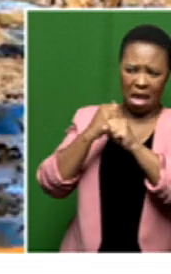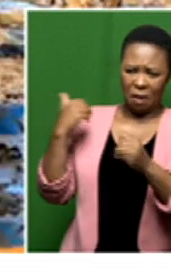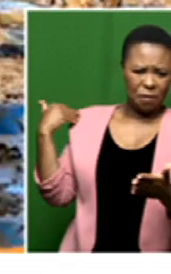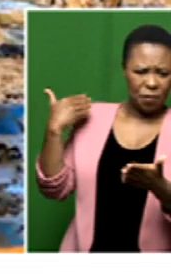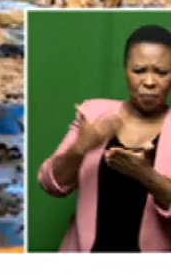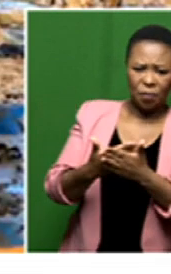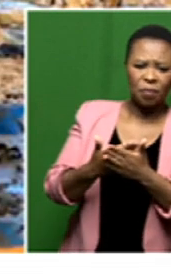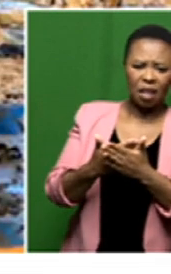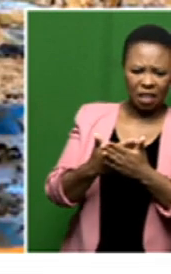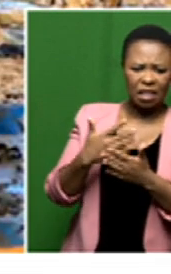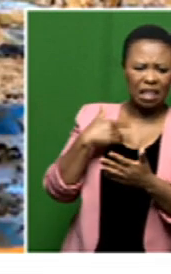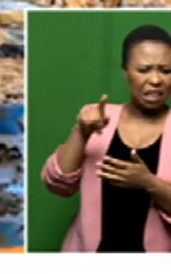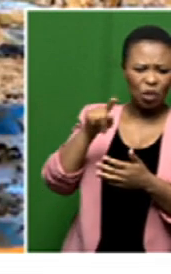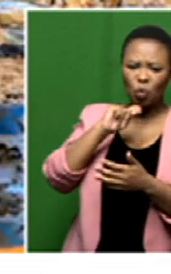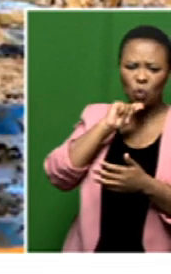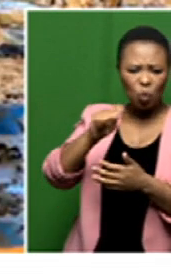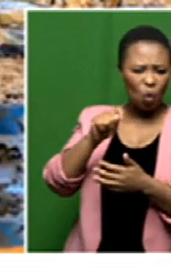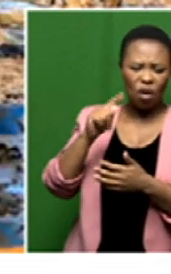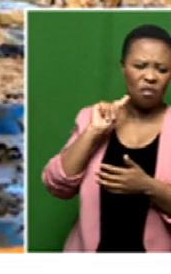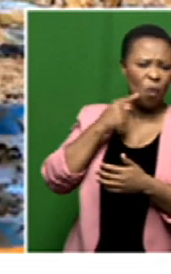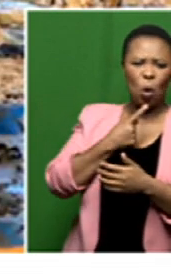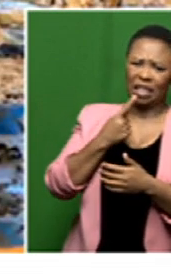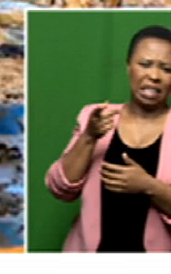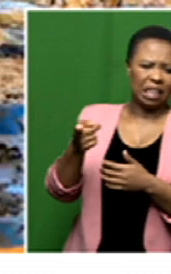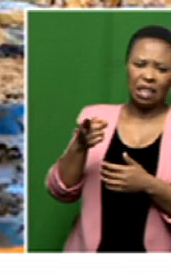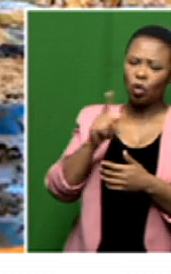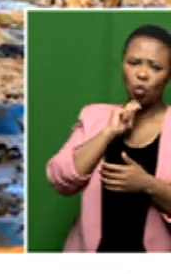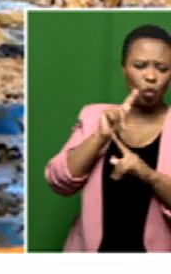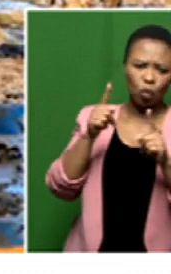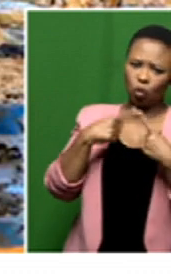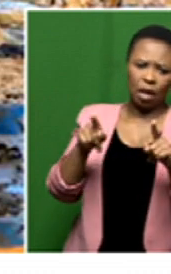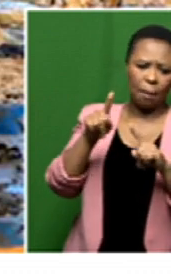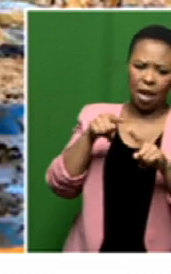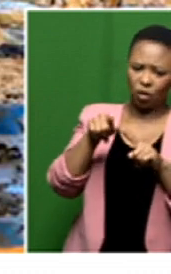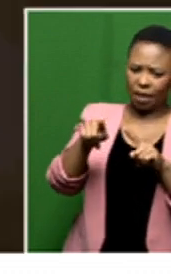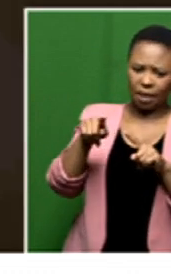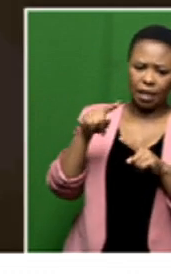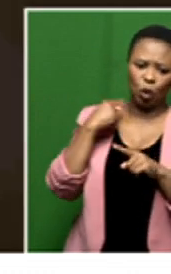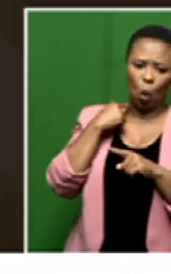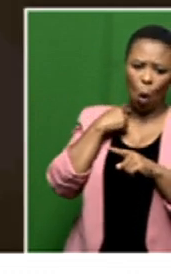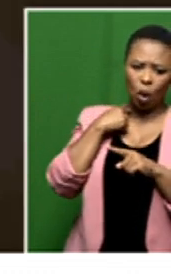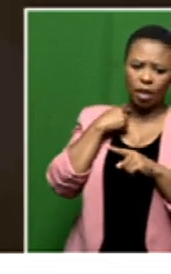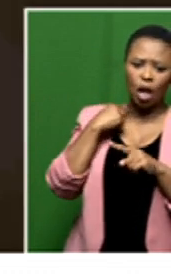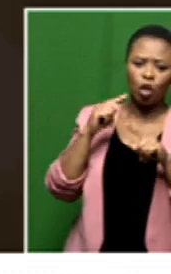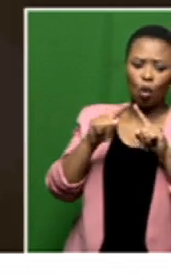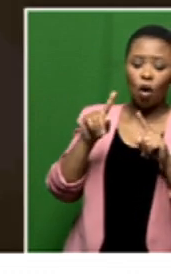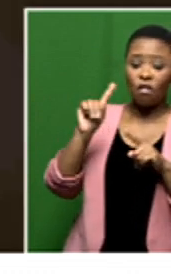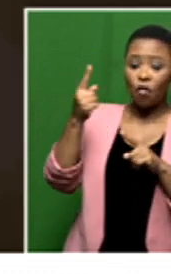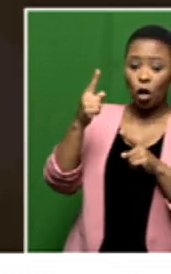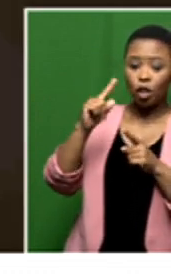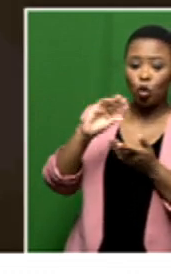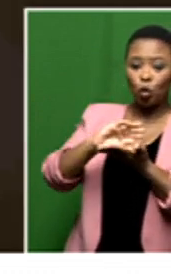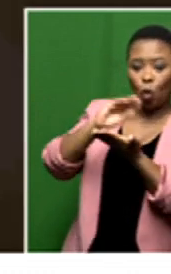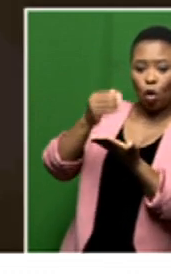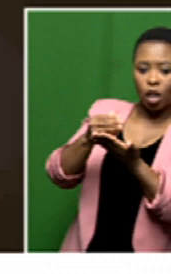that are untrue about them, and I wanted to make this to try and correct that. I've already been able to make our first donation, which is